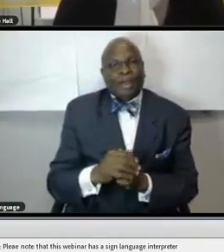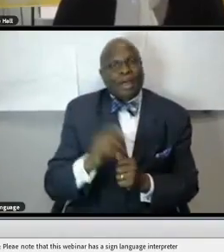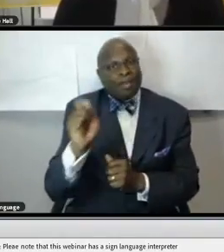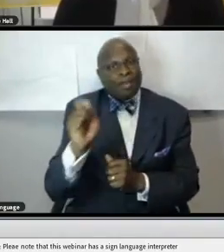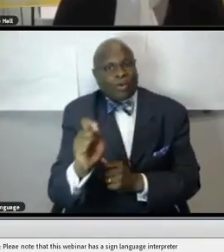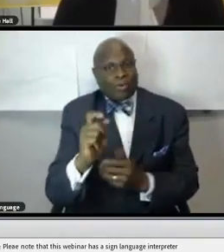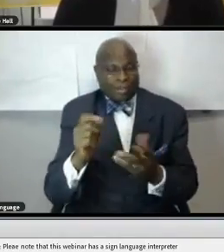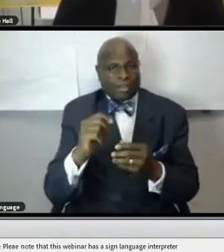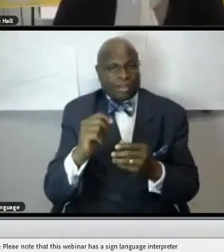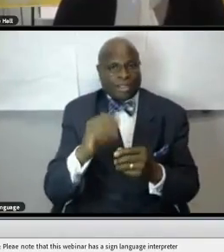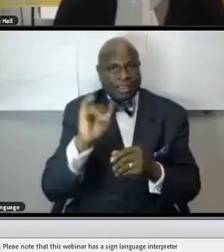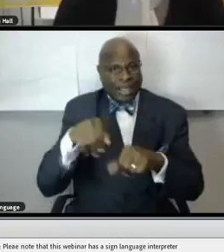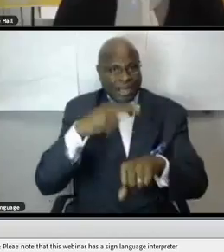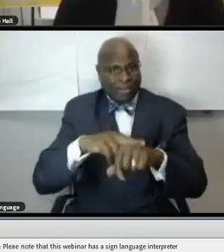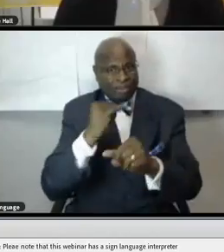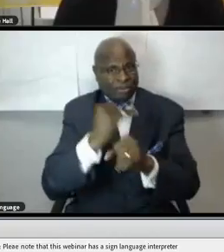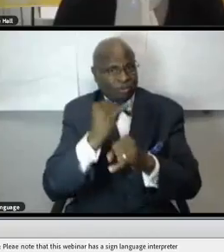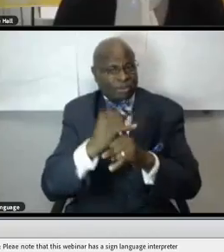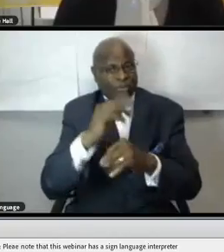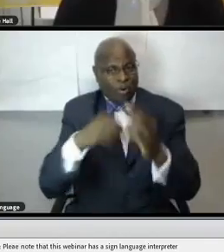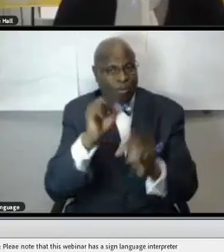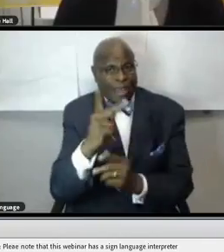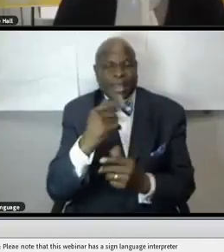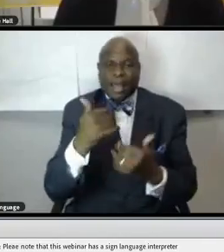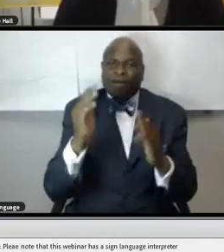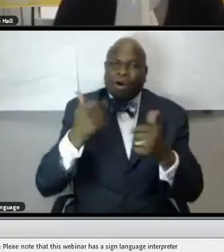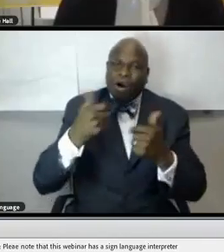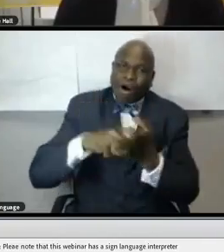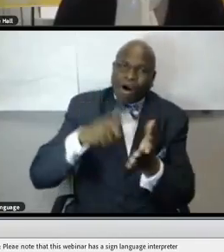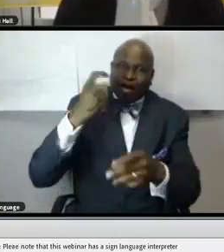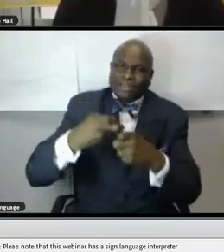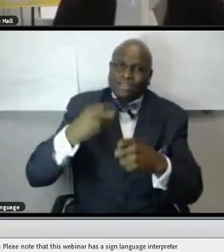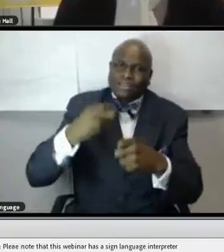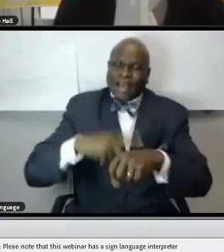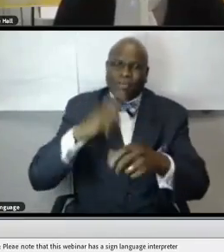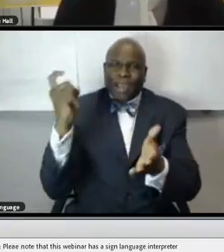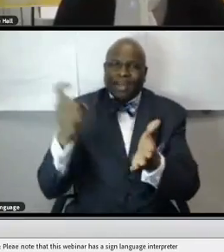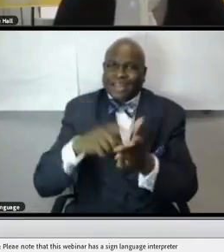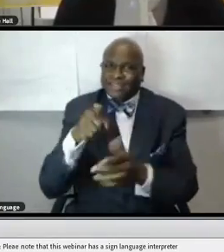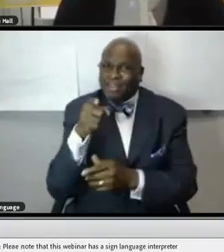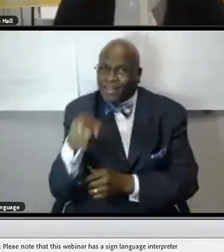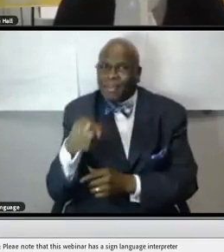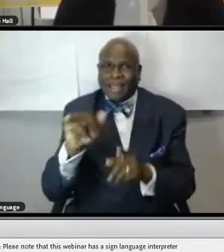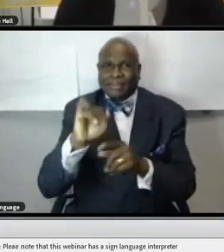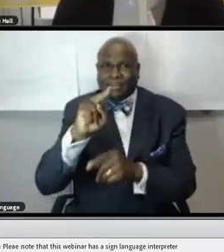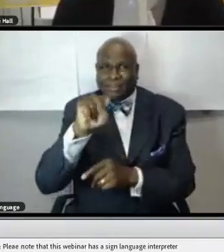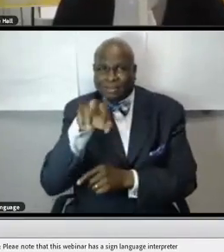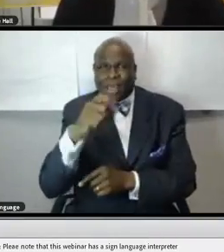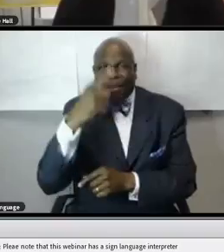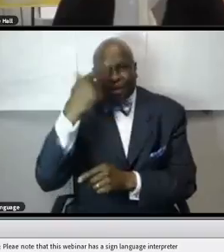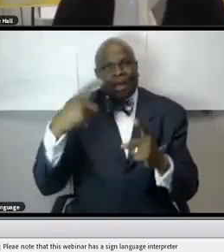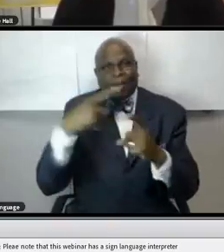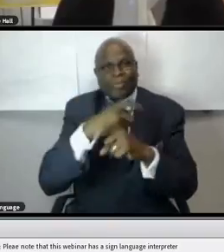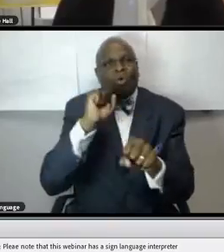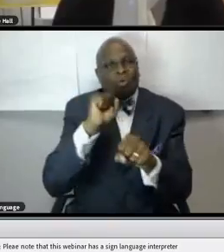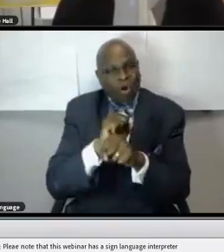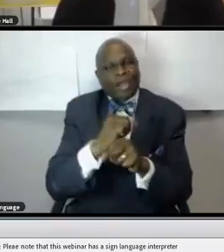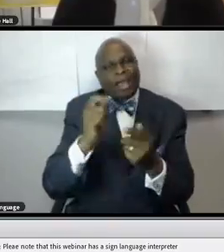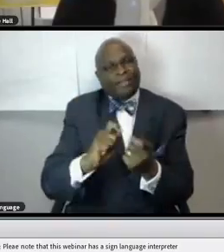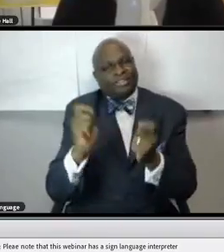Therefore, international institutions such as the World Bank have trouble recognizing them as Indigenous because this complicates or can jeopardize